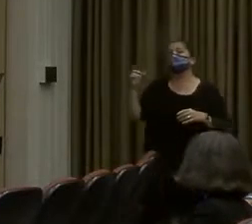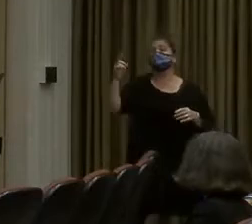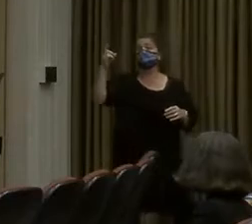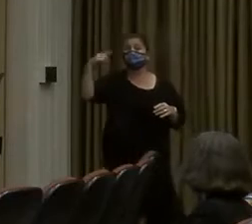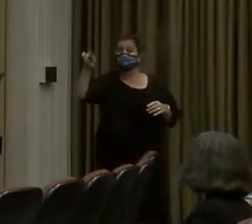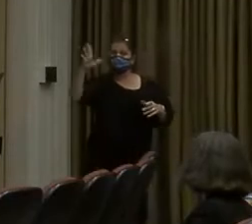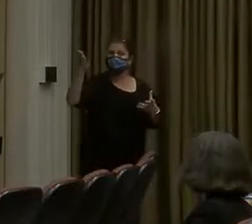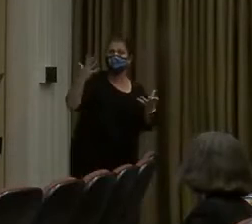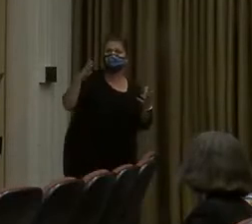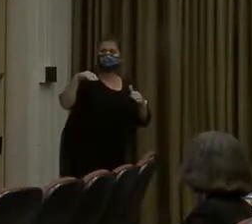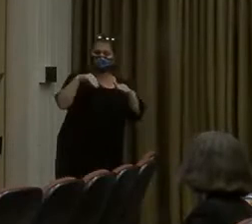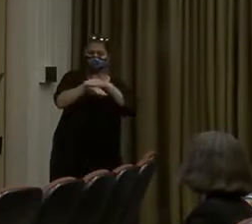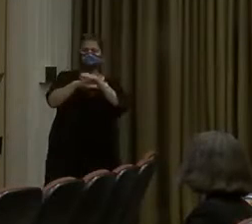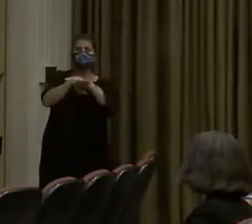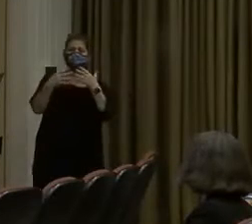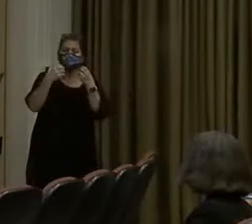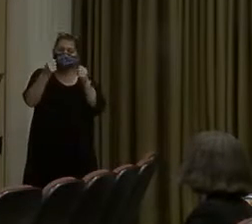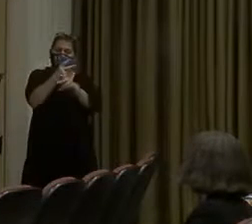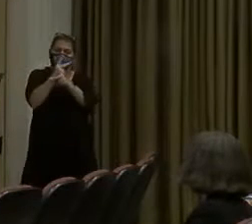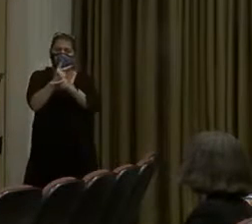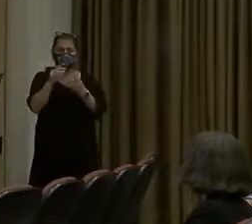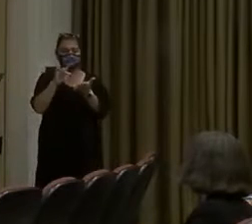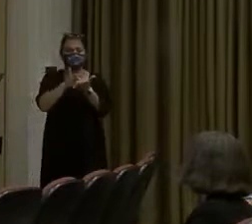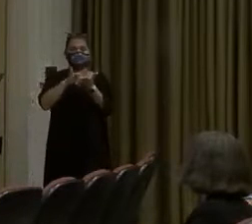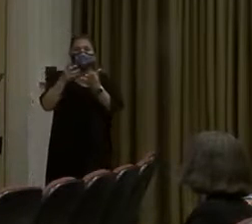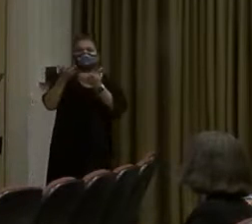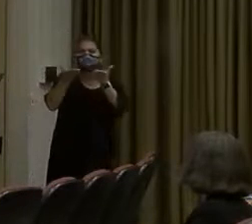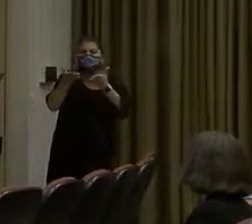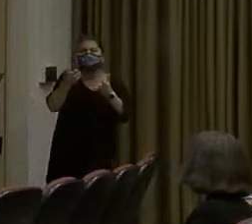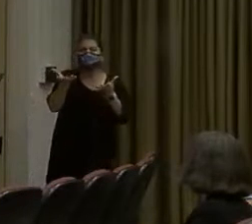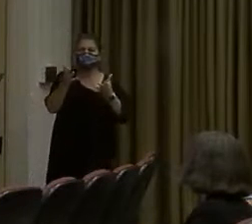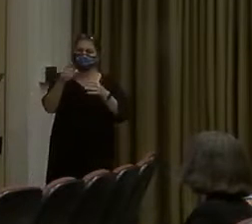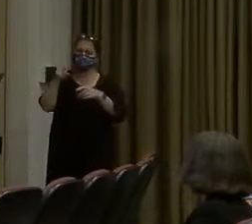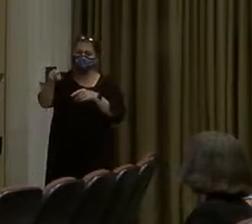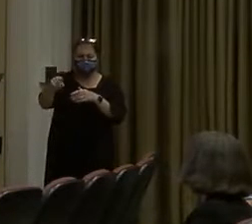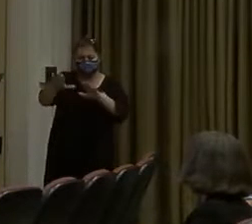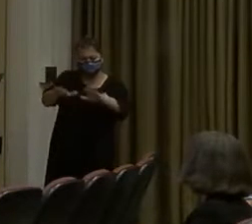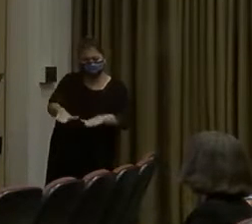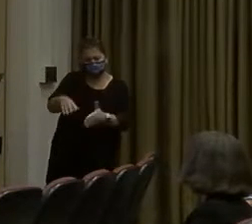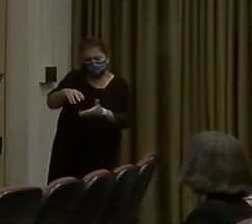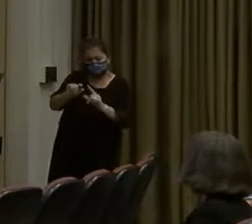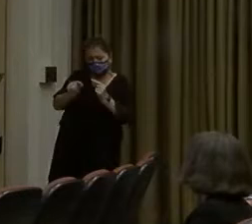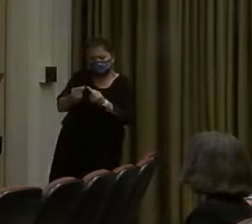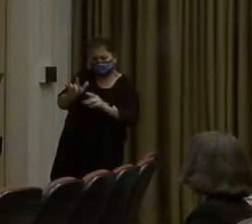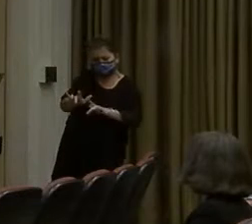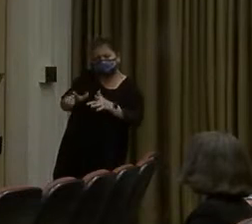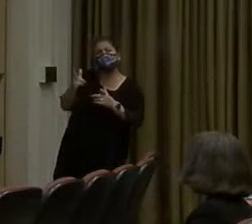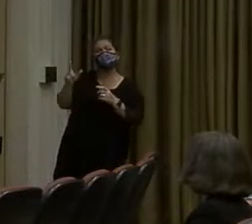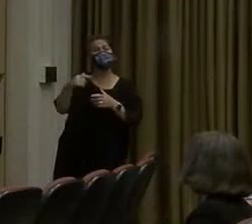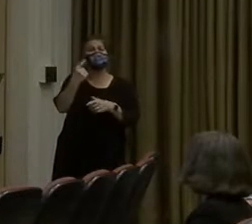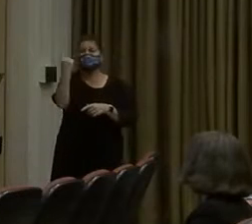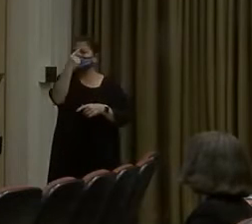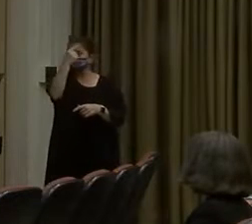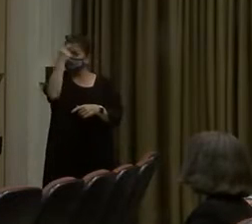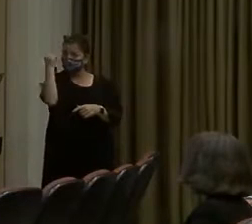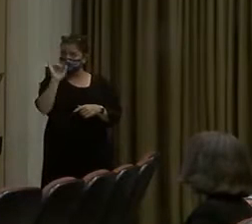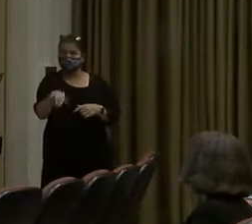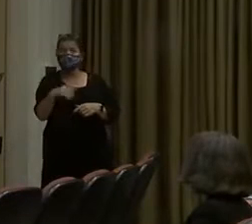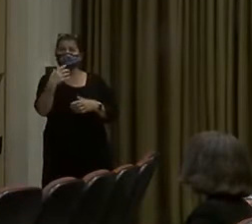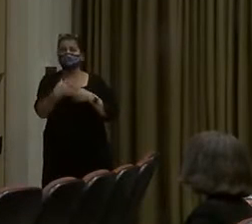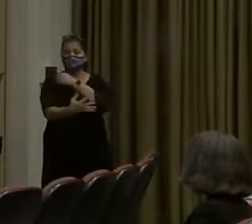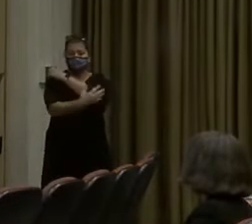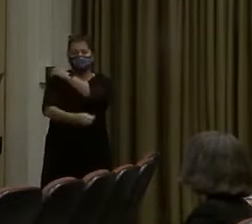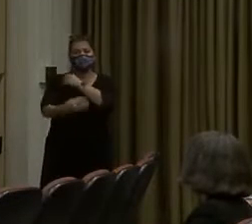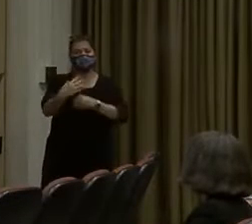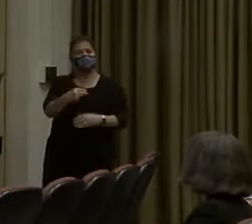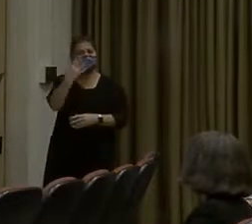care, health care services to these vulnerable groups, not only black, but poor whites at the time, as well